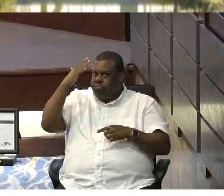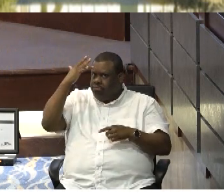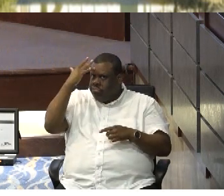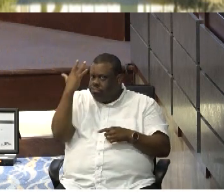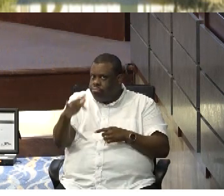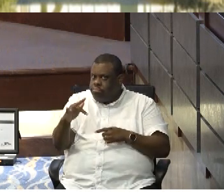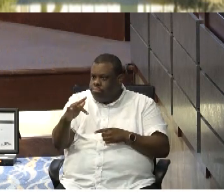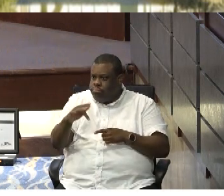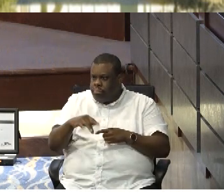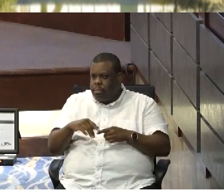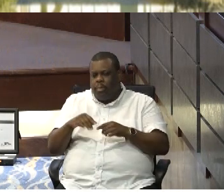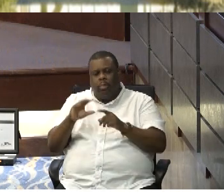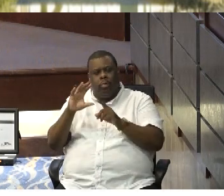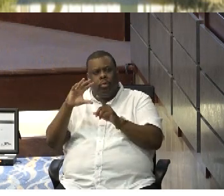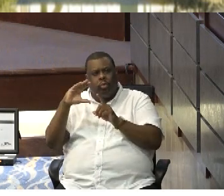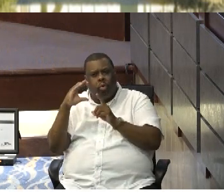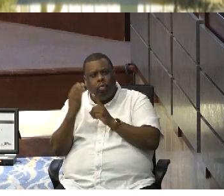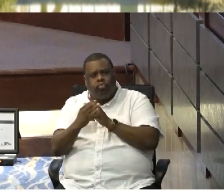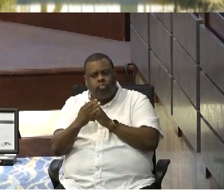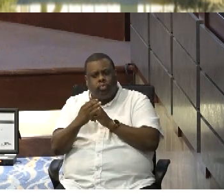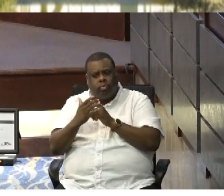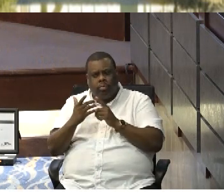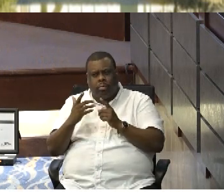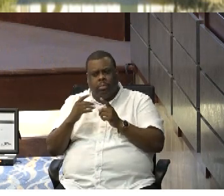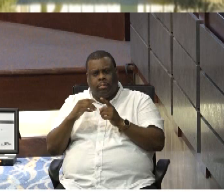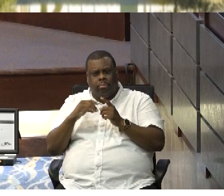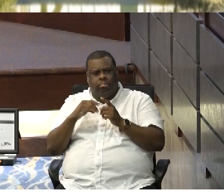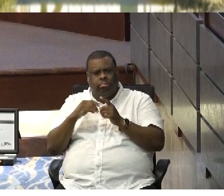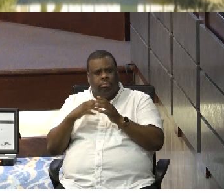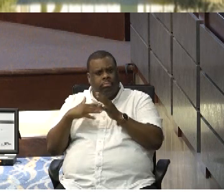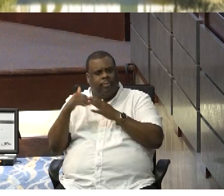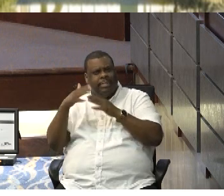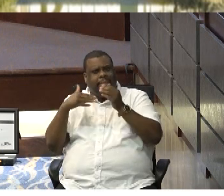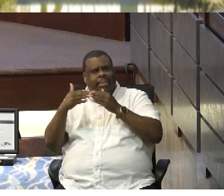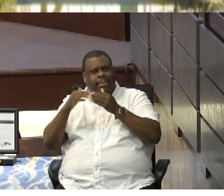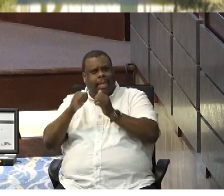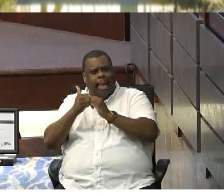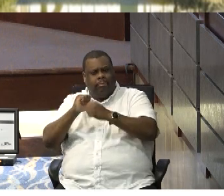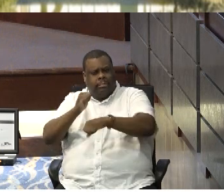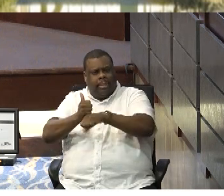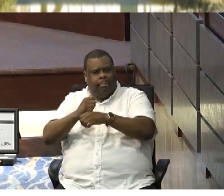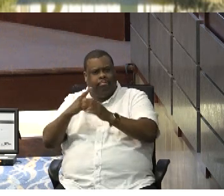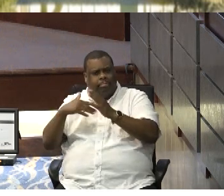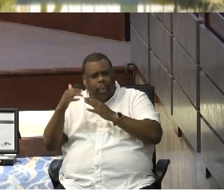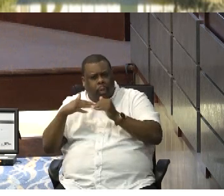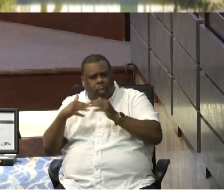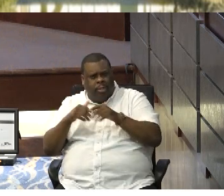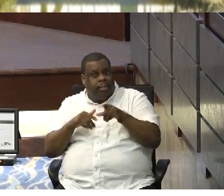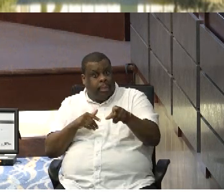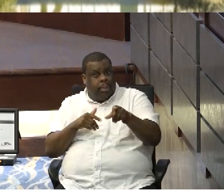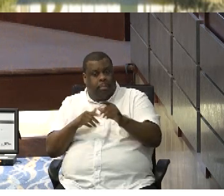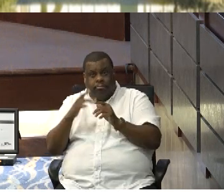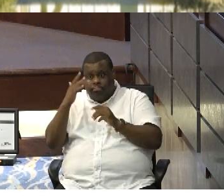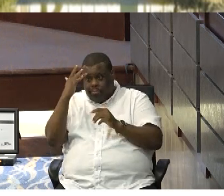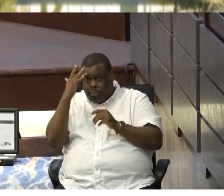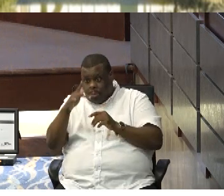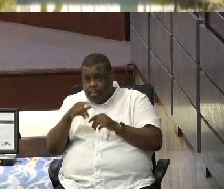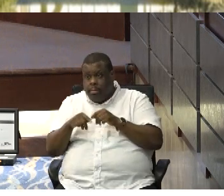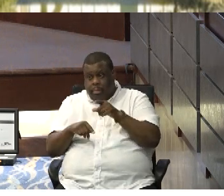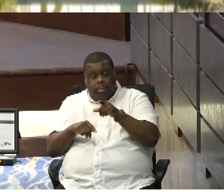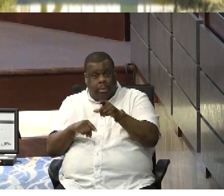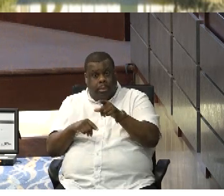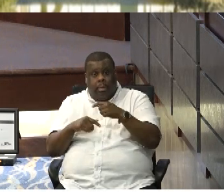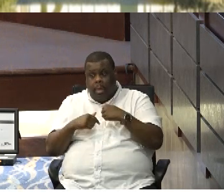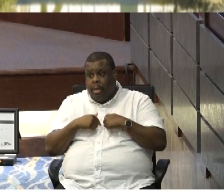the cultural facility wing of OMA's design process. He has an